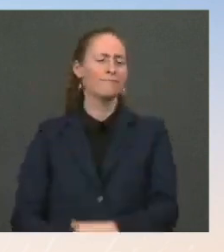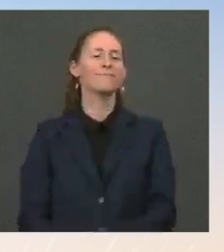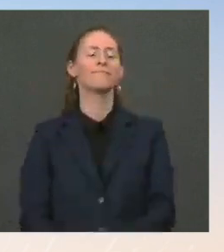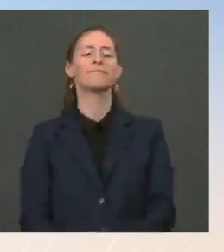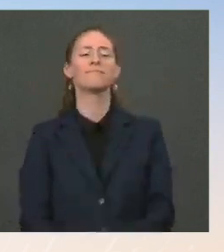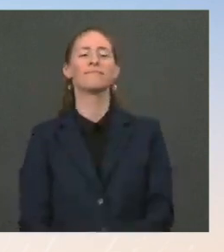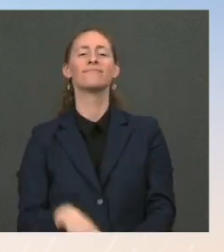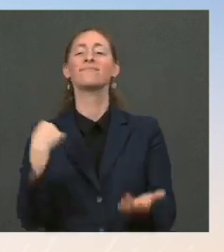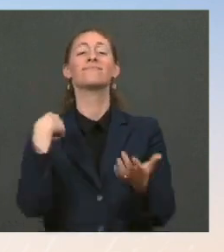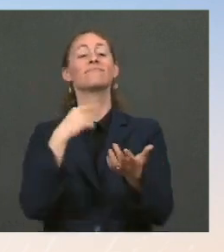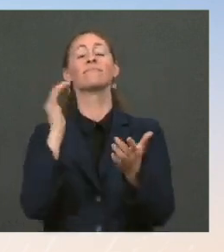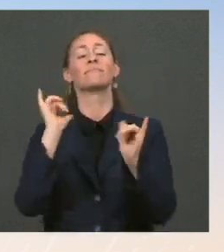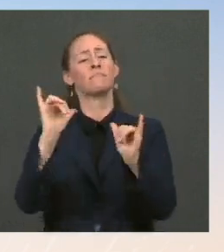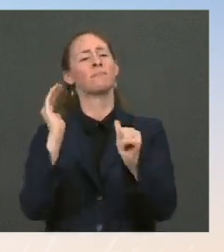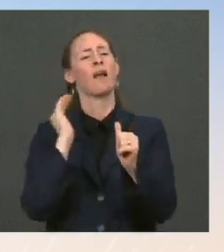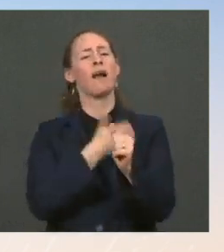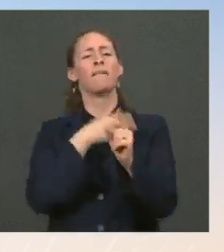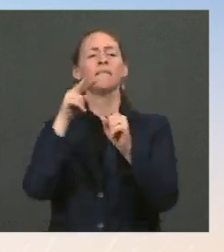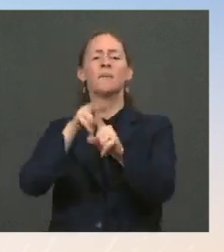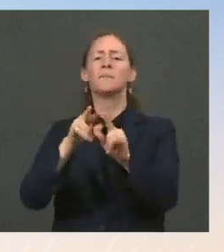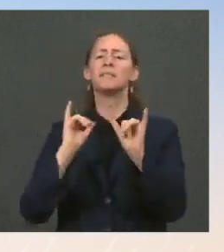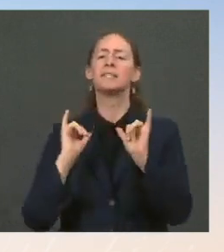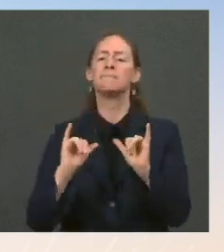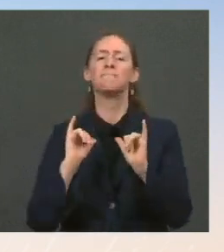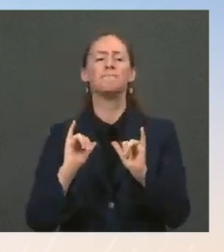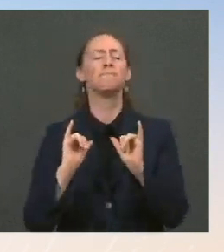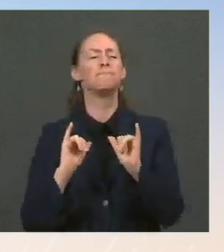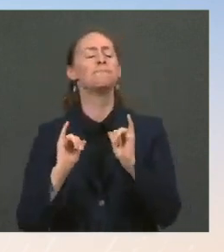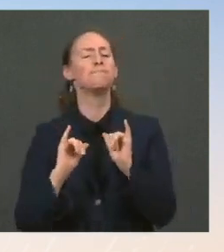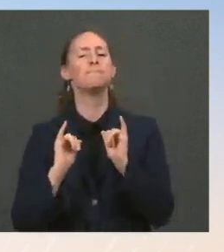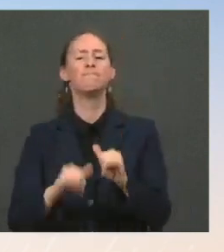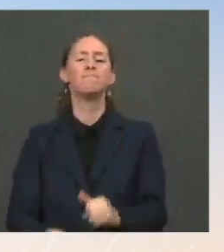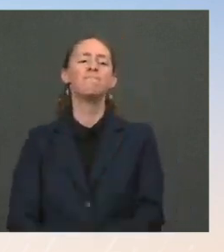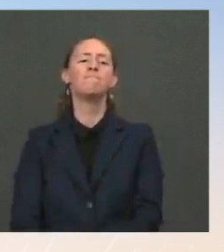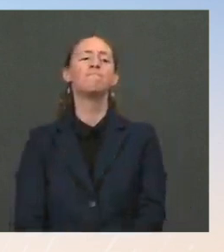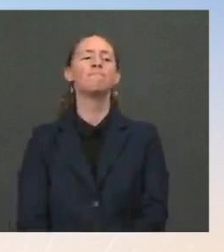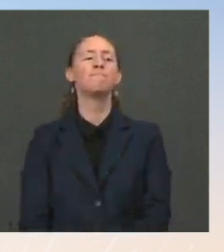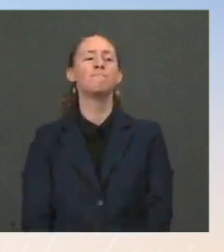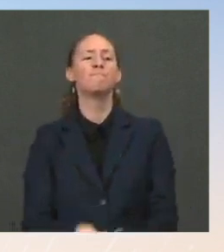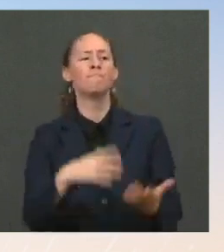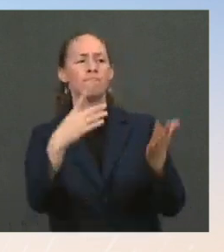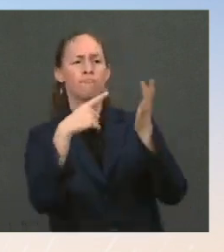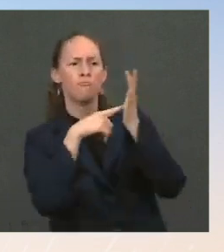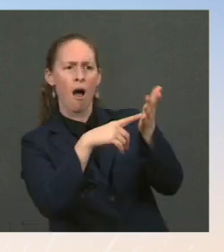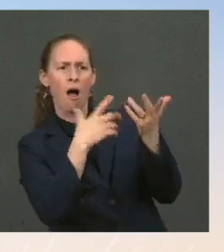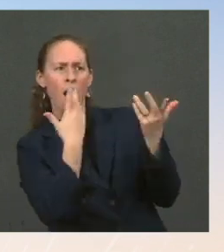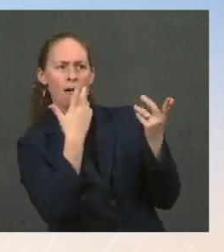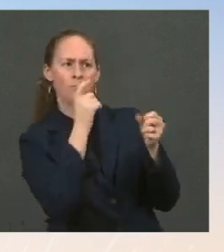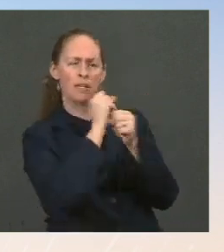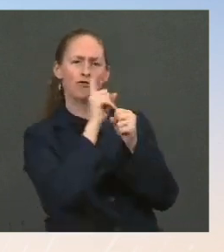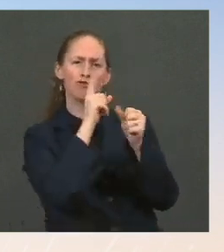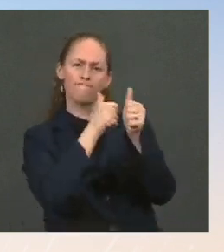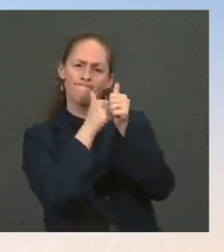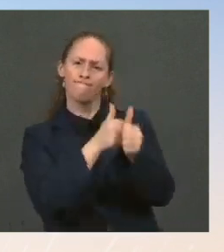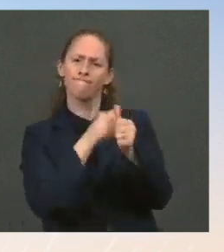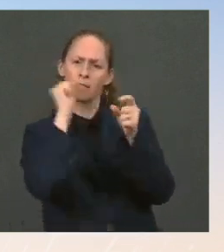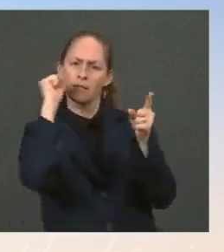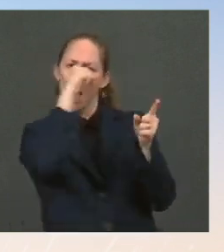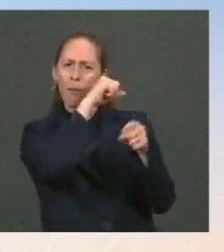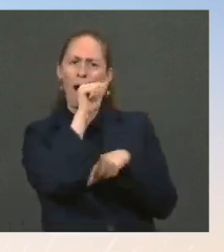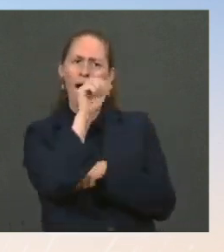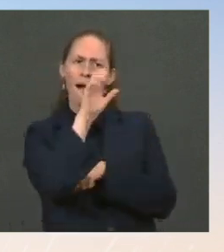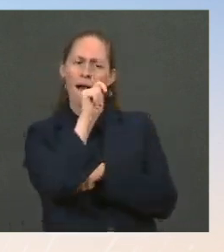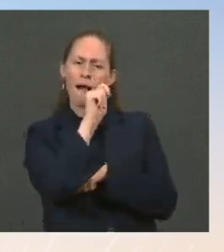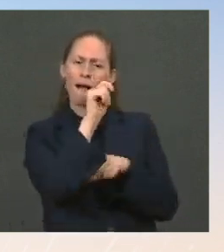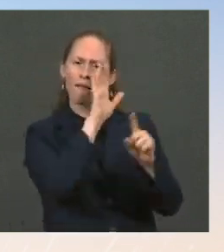as it relates to, you know, which is guided by the Taiwan Relations Act, and our view that we need to uphold